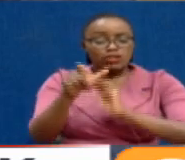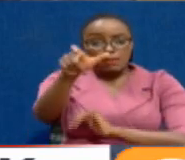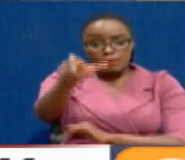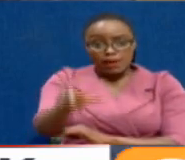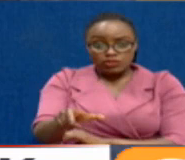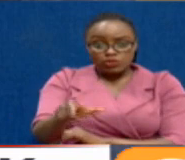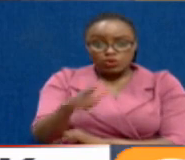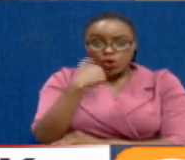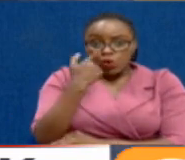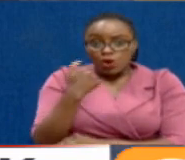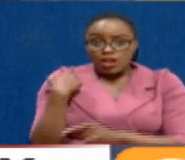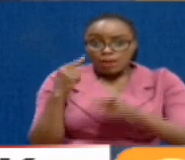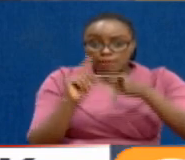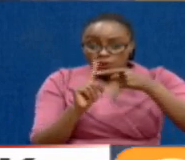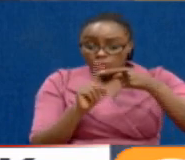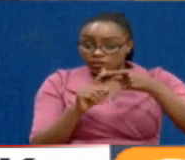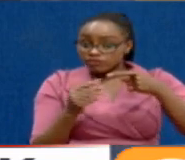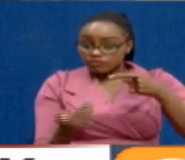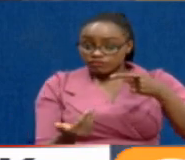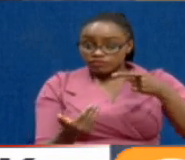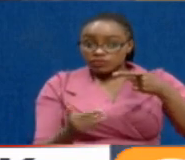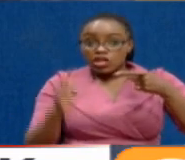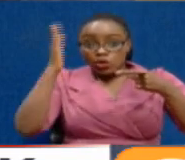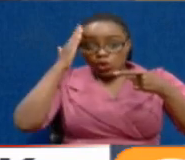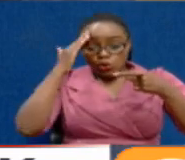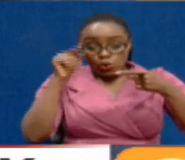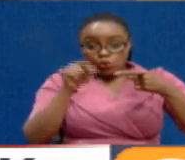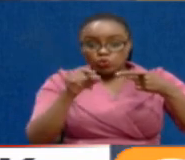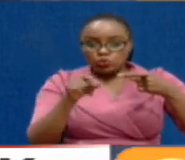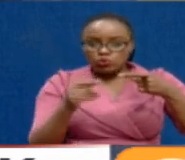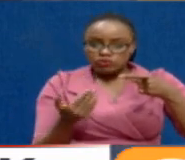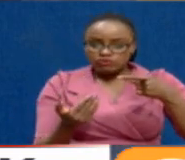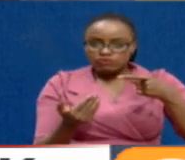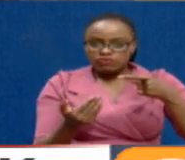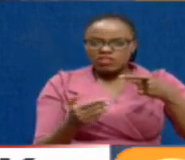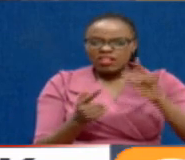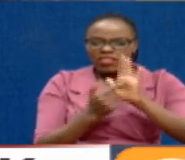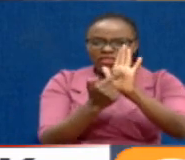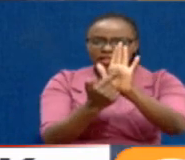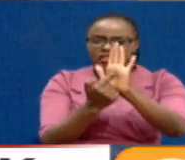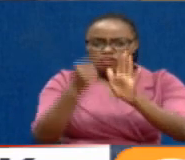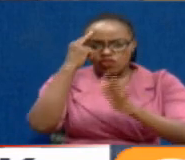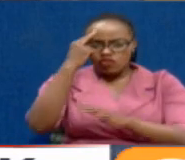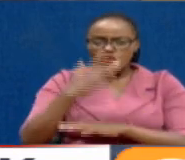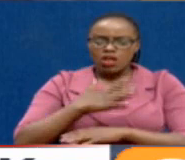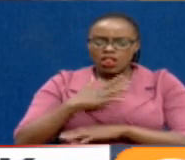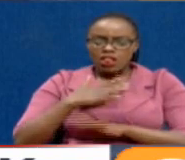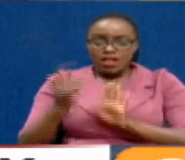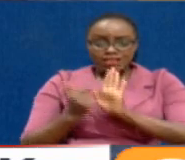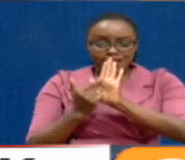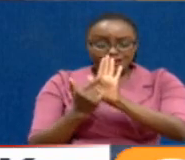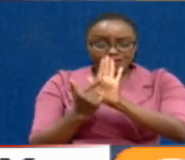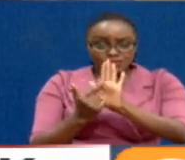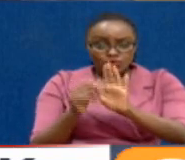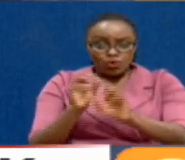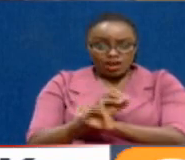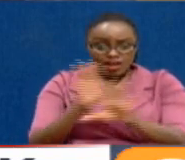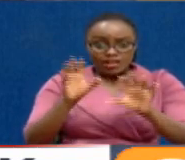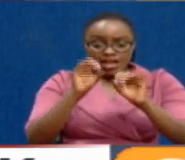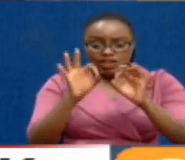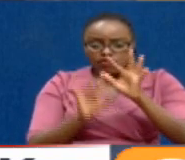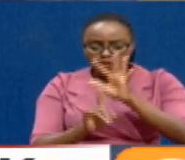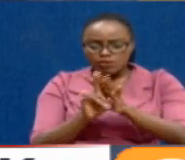is not having asthma, one is that you know you're asthmatic. Mm-hmm. The symptoms for asthma are clear. If you develop